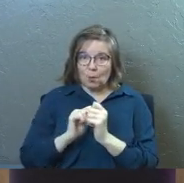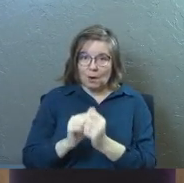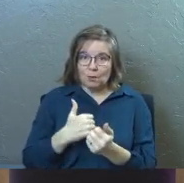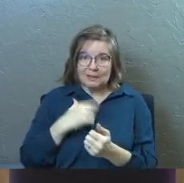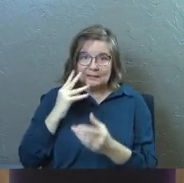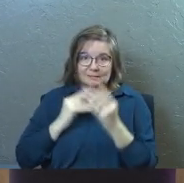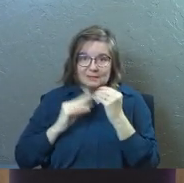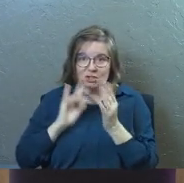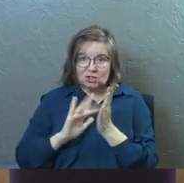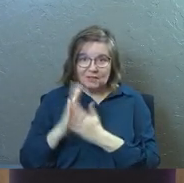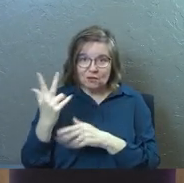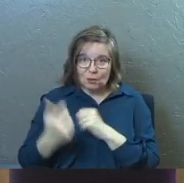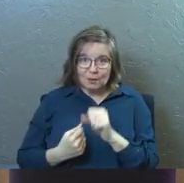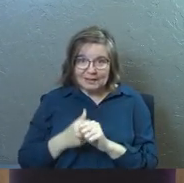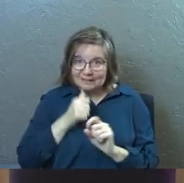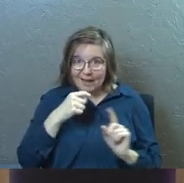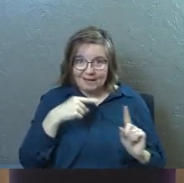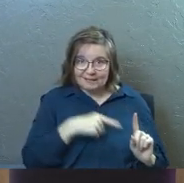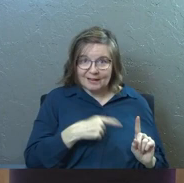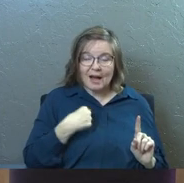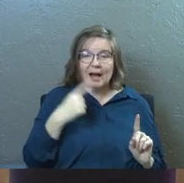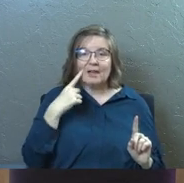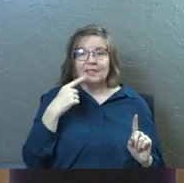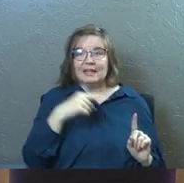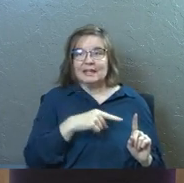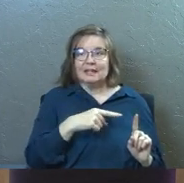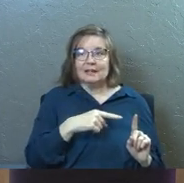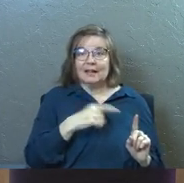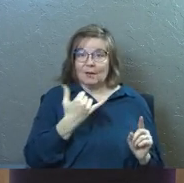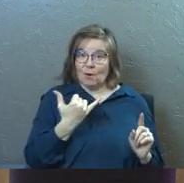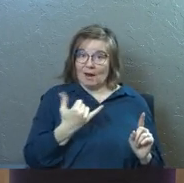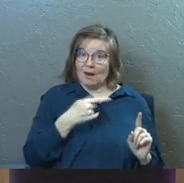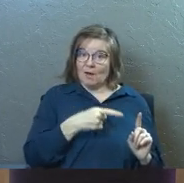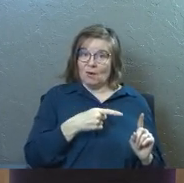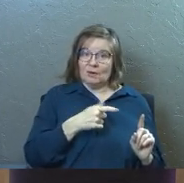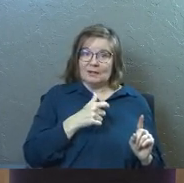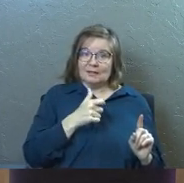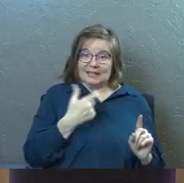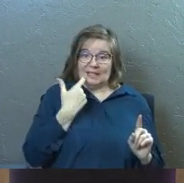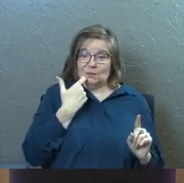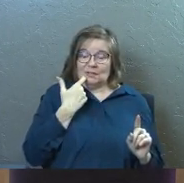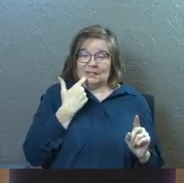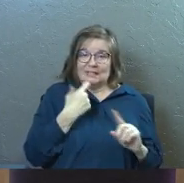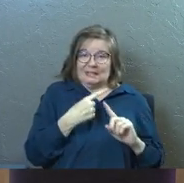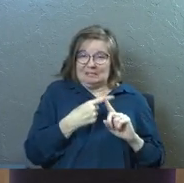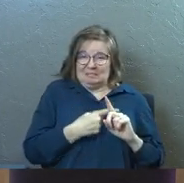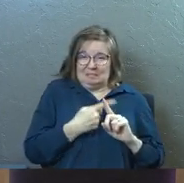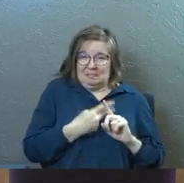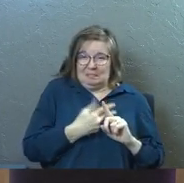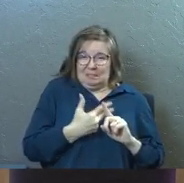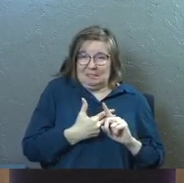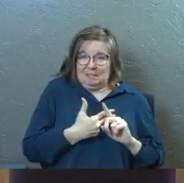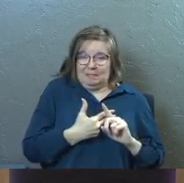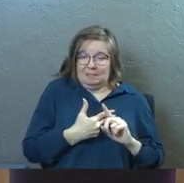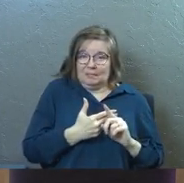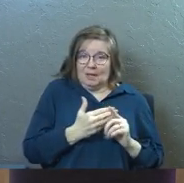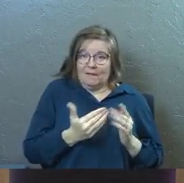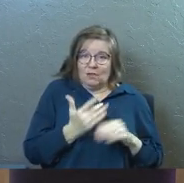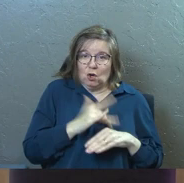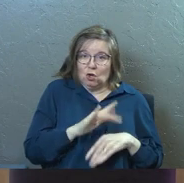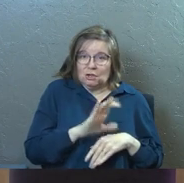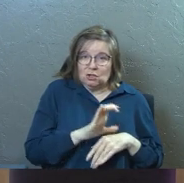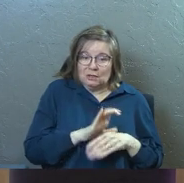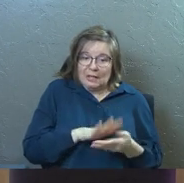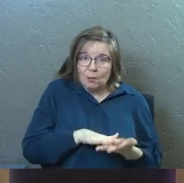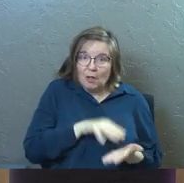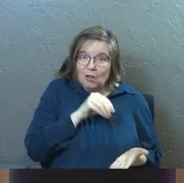with Jesus for 3 years. I think Stephen, at this point, he was just months into the birth of the early church.